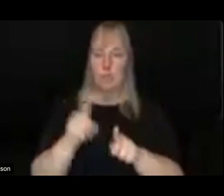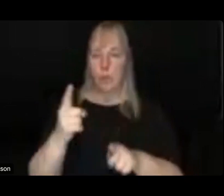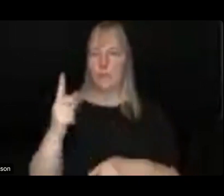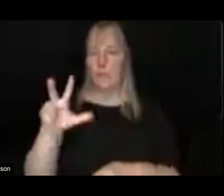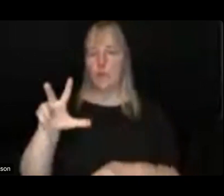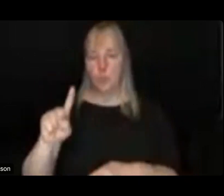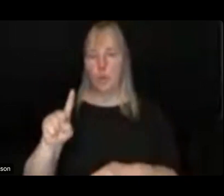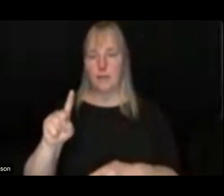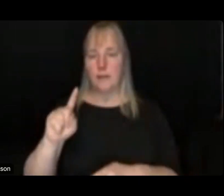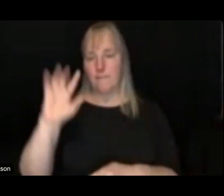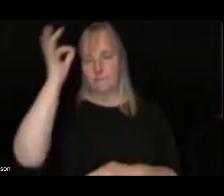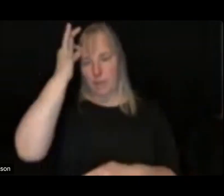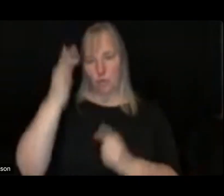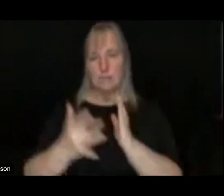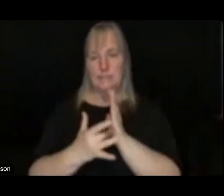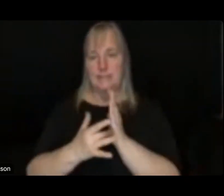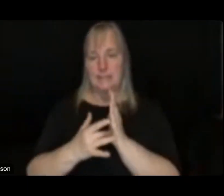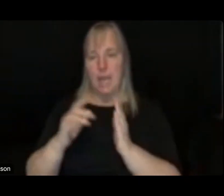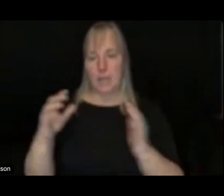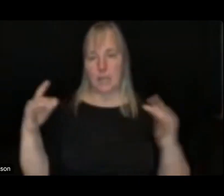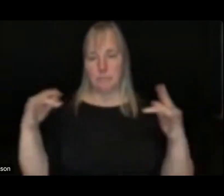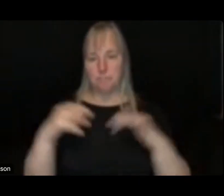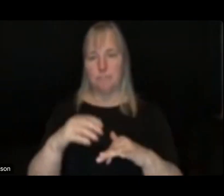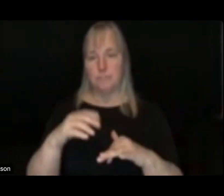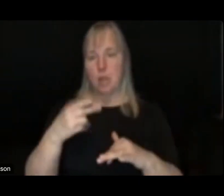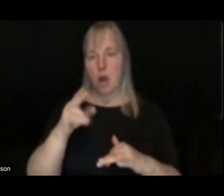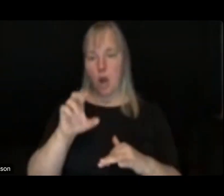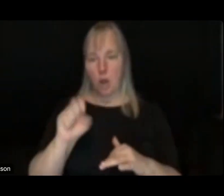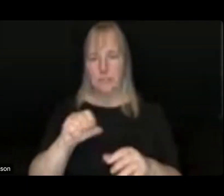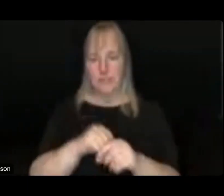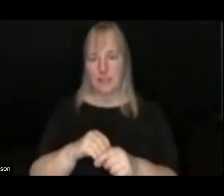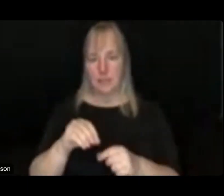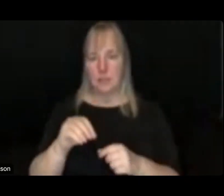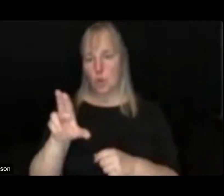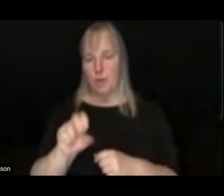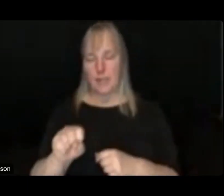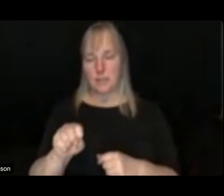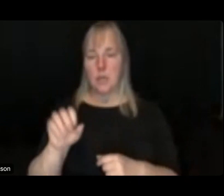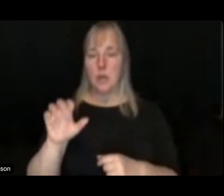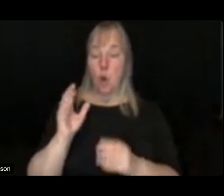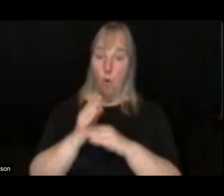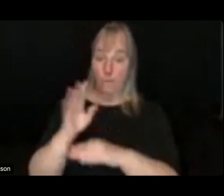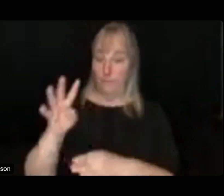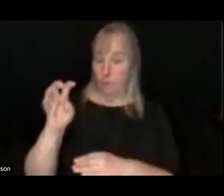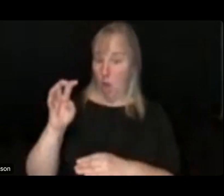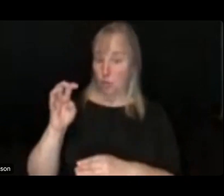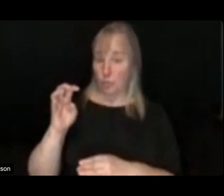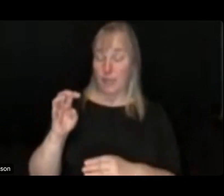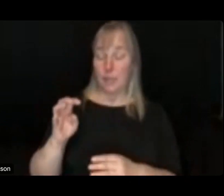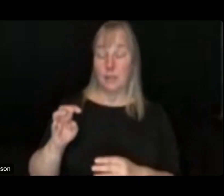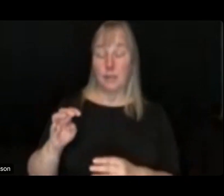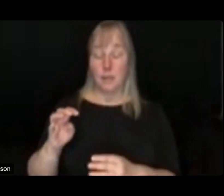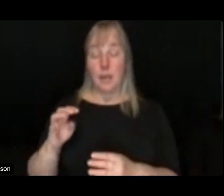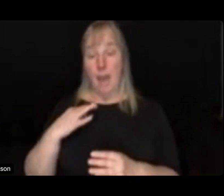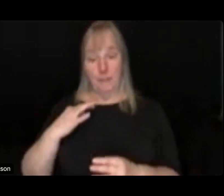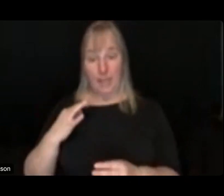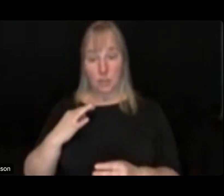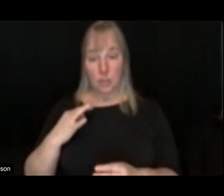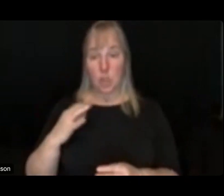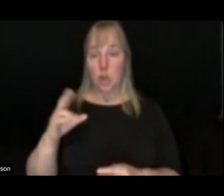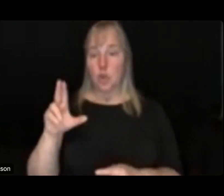and so there were about over 400 applications. The U.S. EDA selected 31 metropolitan